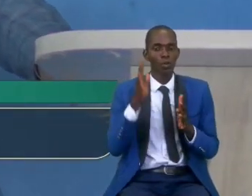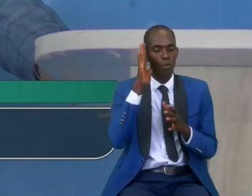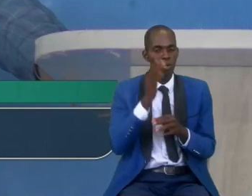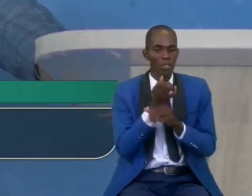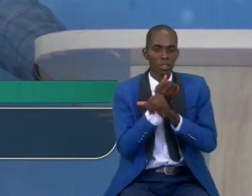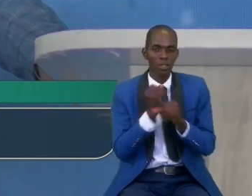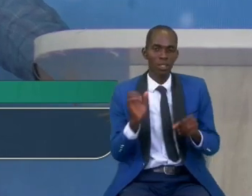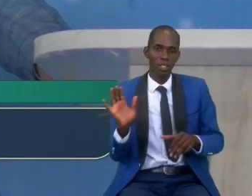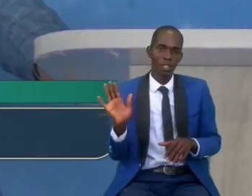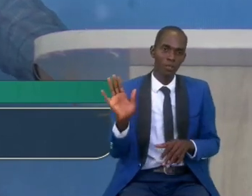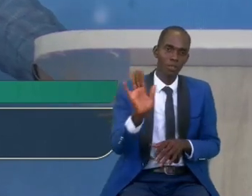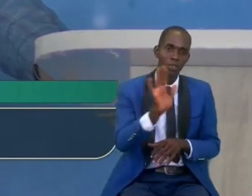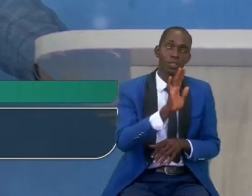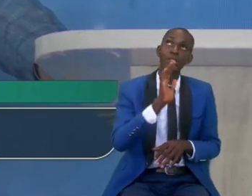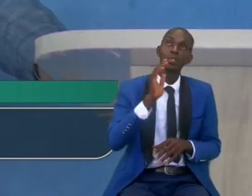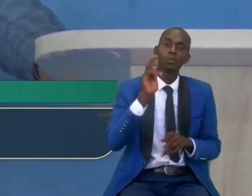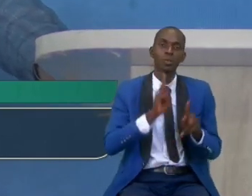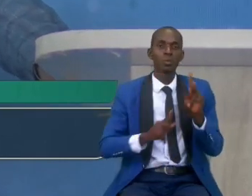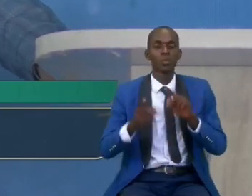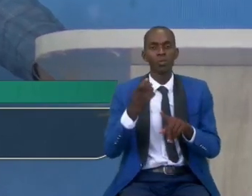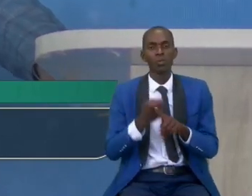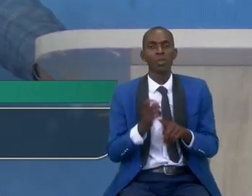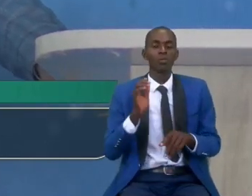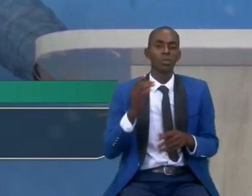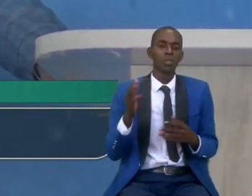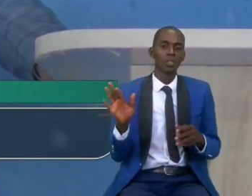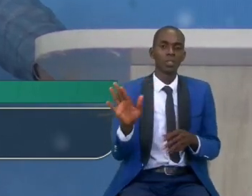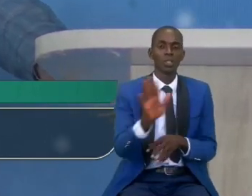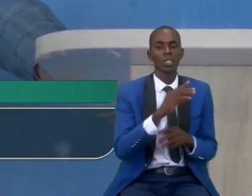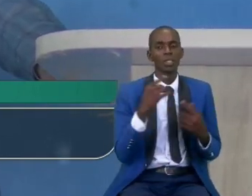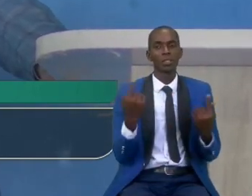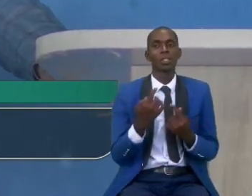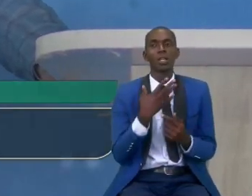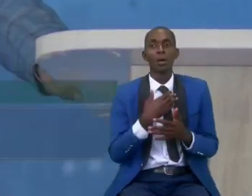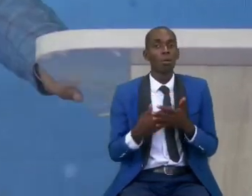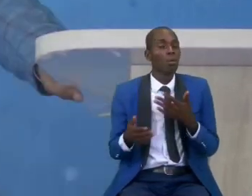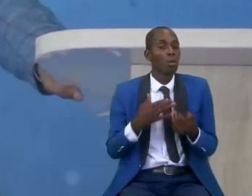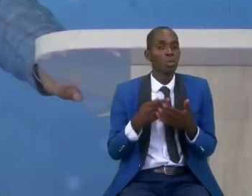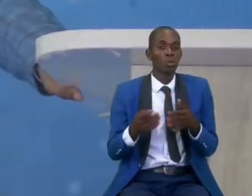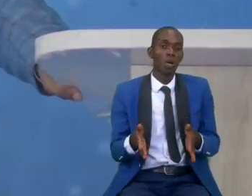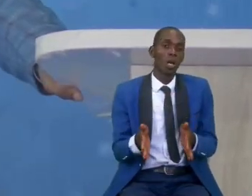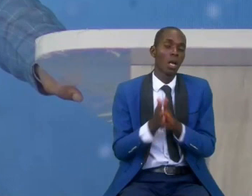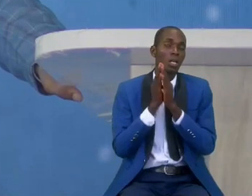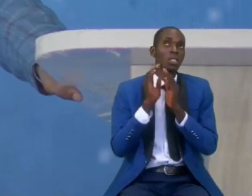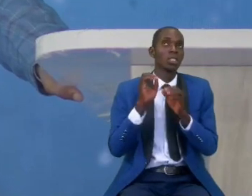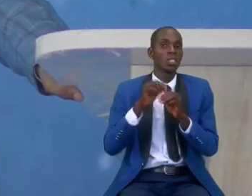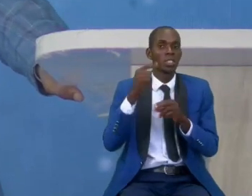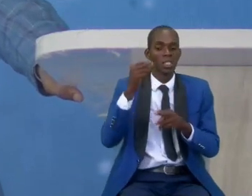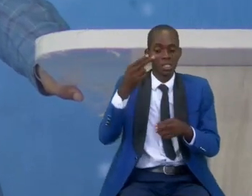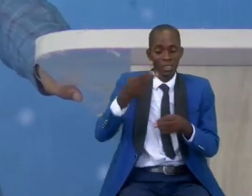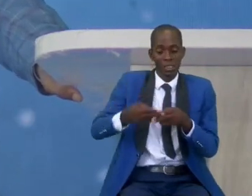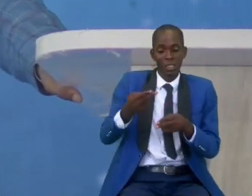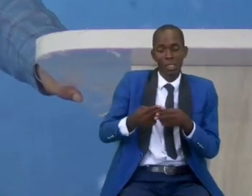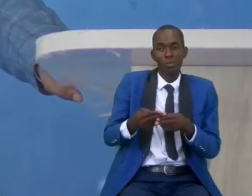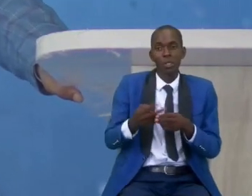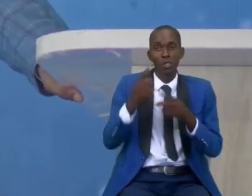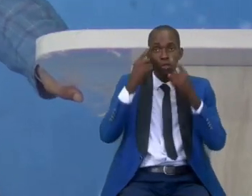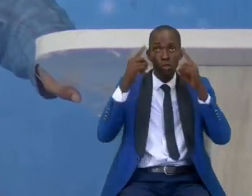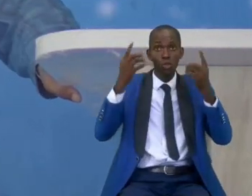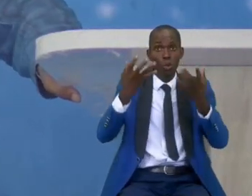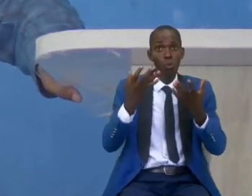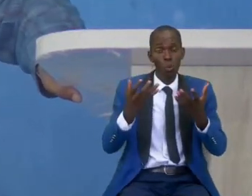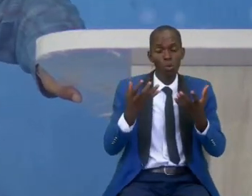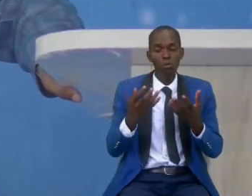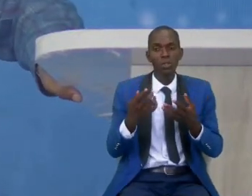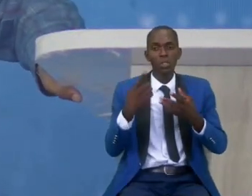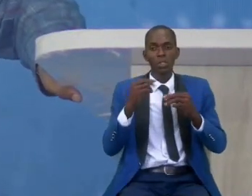then anything you ask in the name, the success you ask, the victory you ask, and the healing you ask,